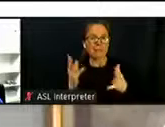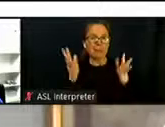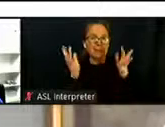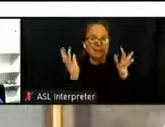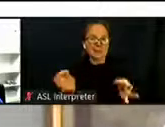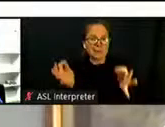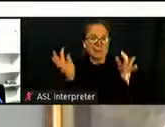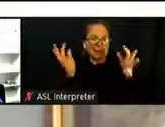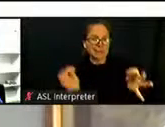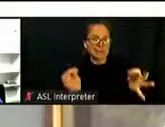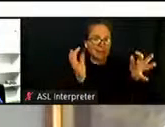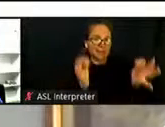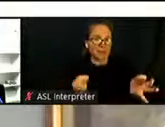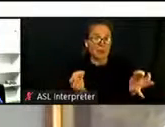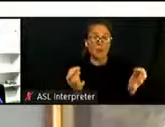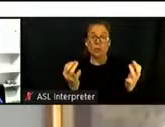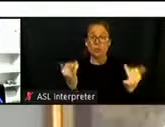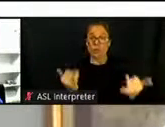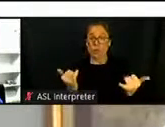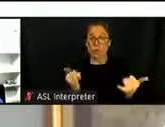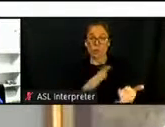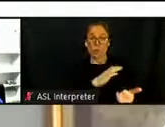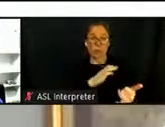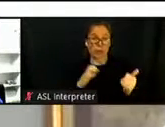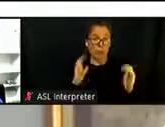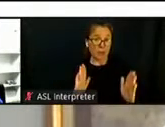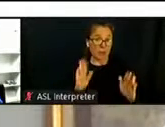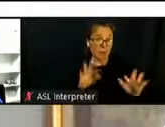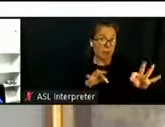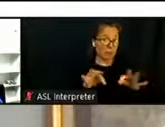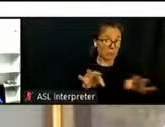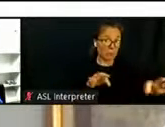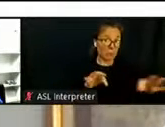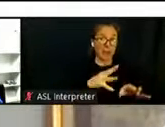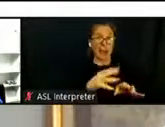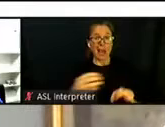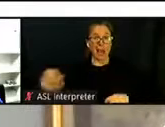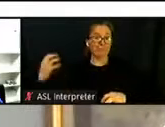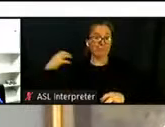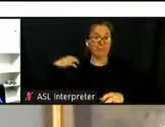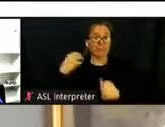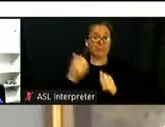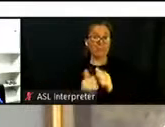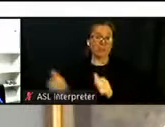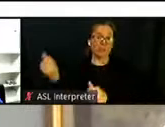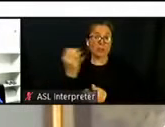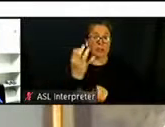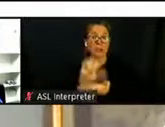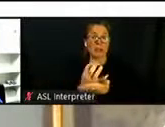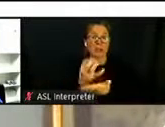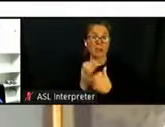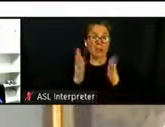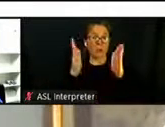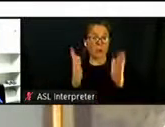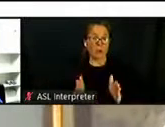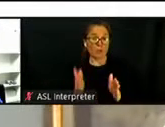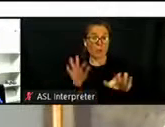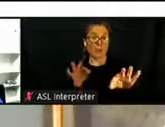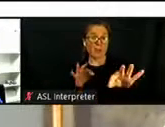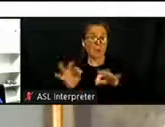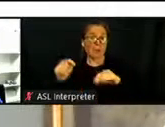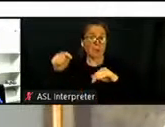your commissioners and particularly from your Chief Financial Officer, Jack Leong. The last thing I will say